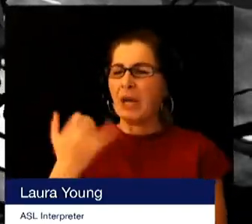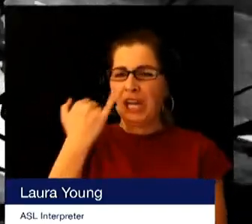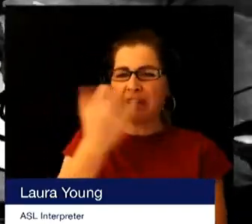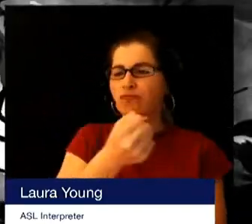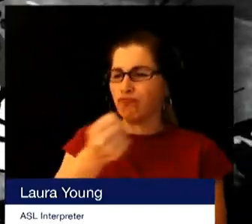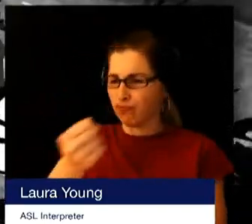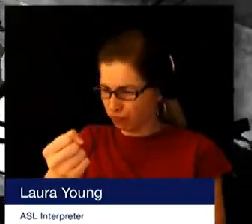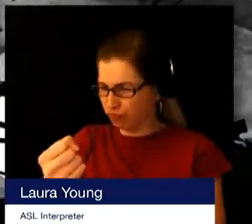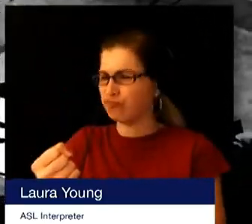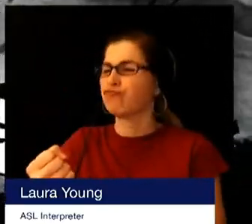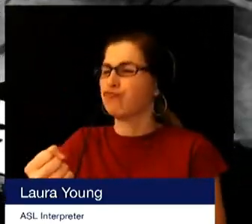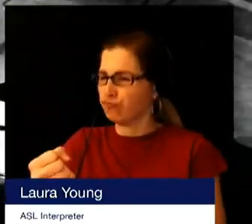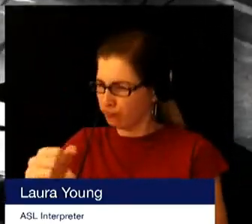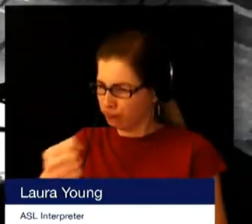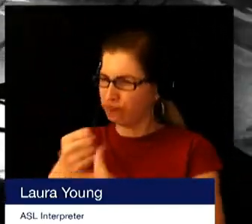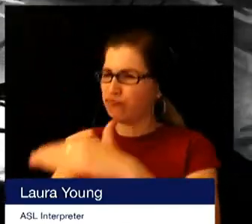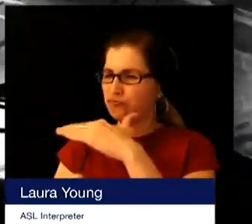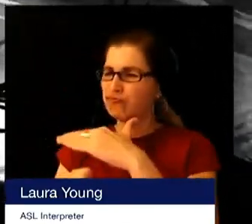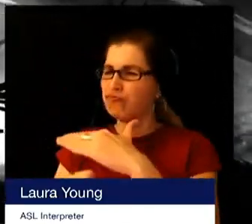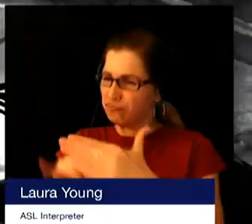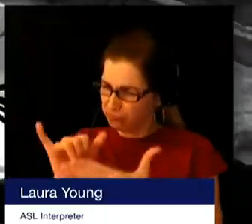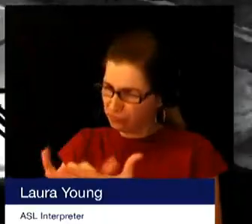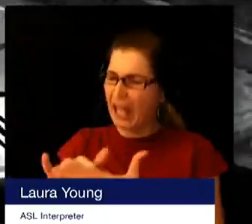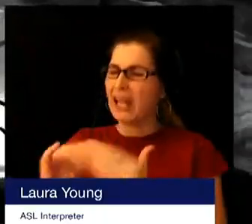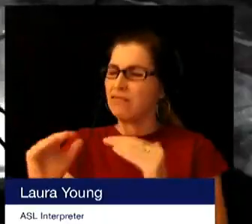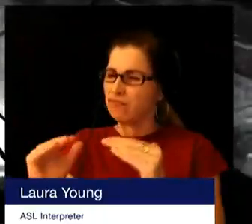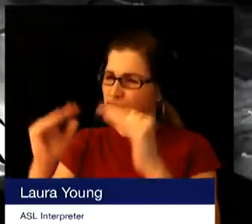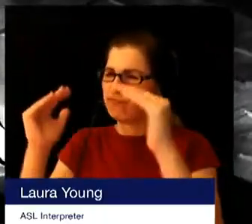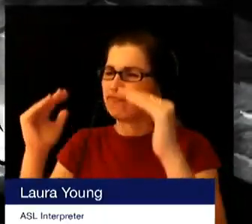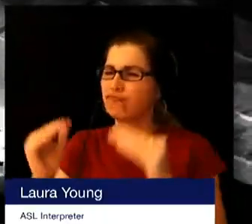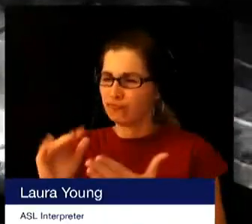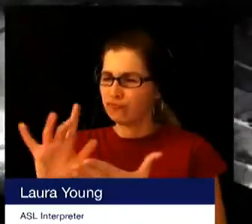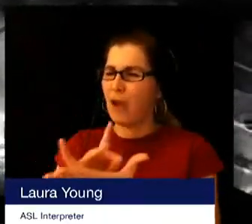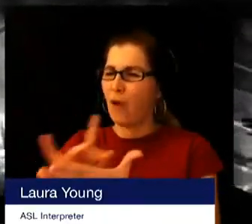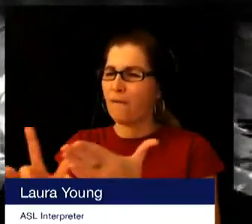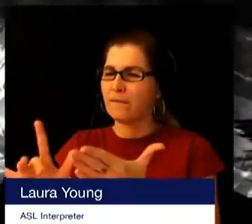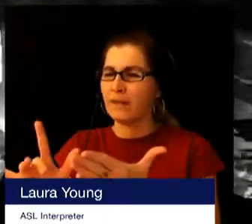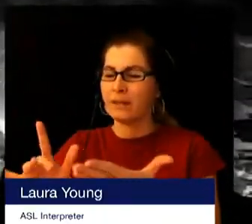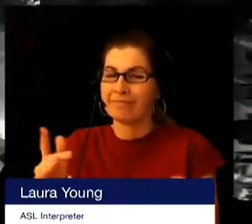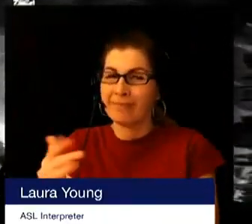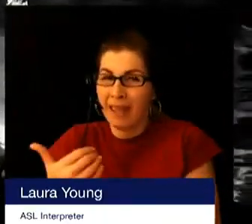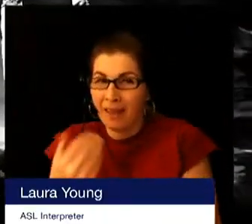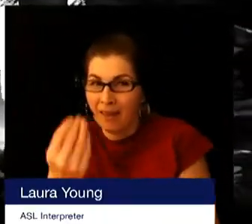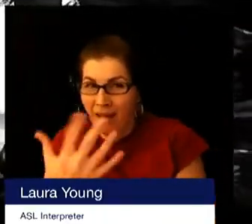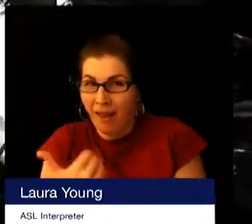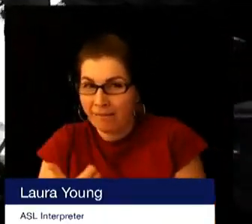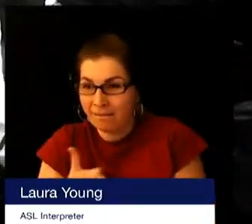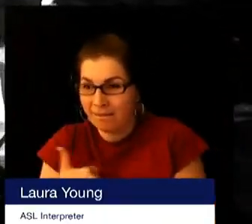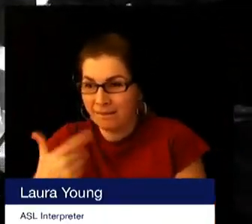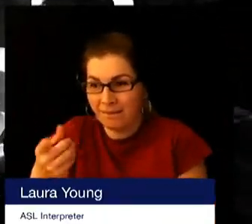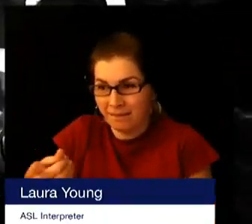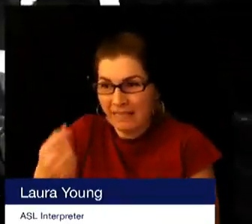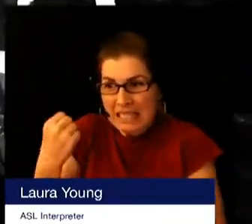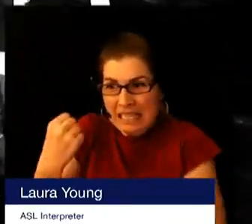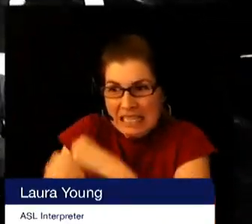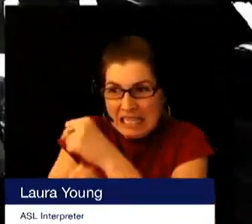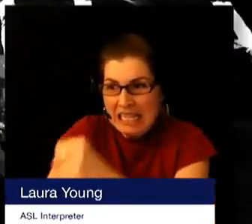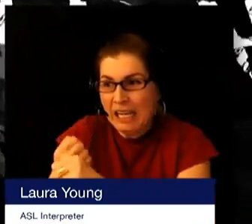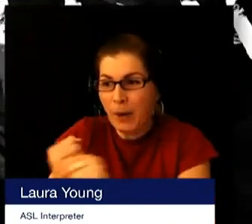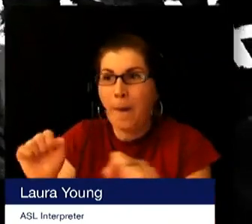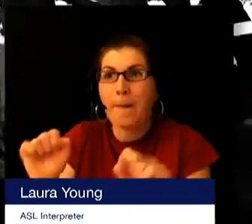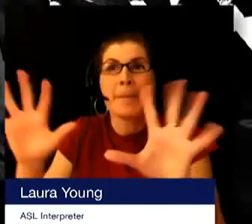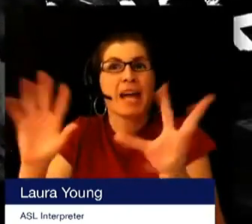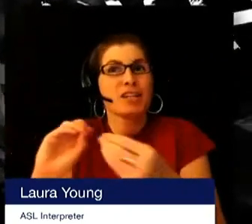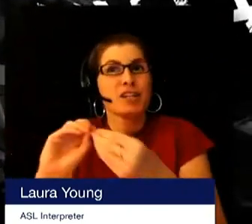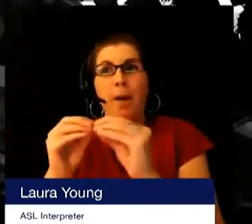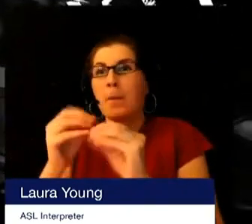false myth. There's not some magic number of years that if they sit in a prison cell will atone for the harm that they've caused to their